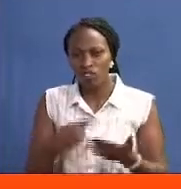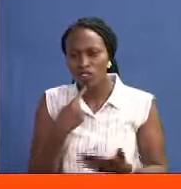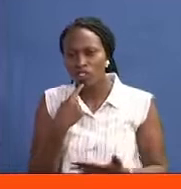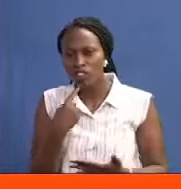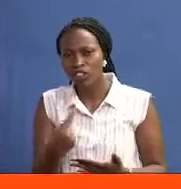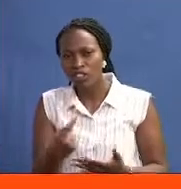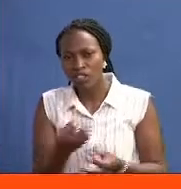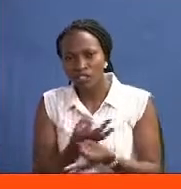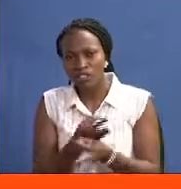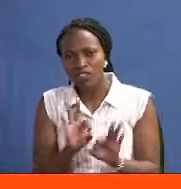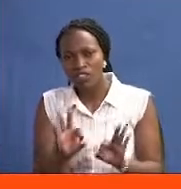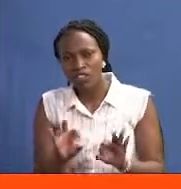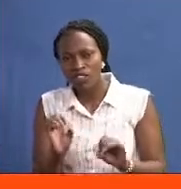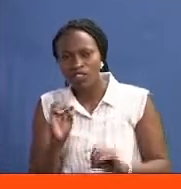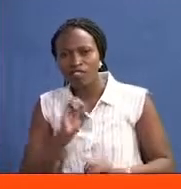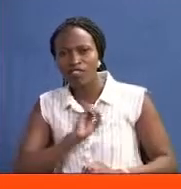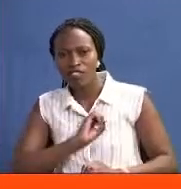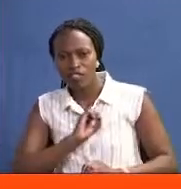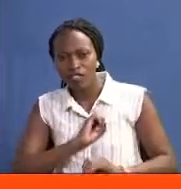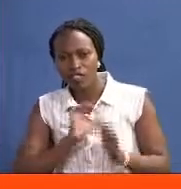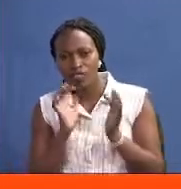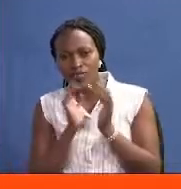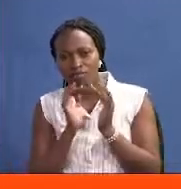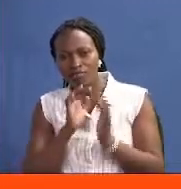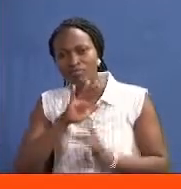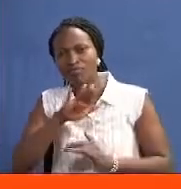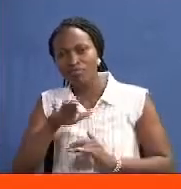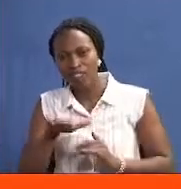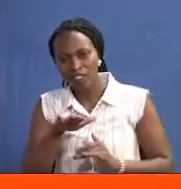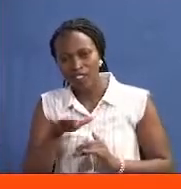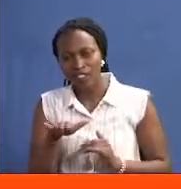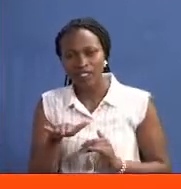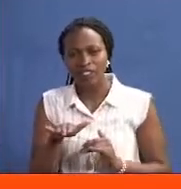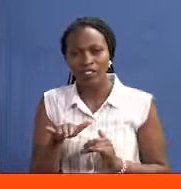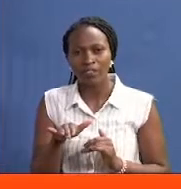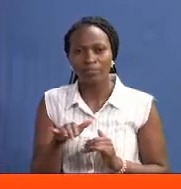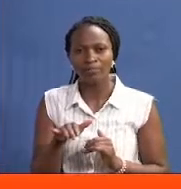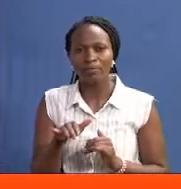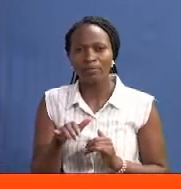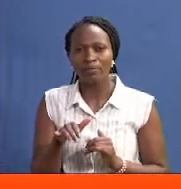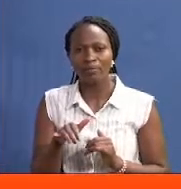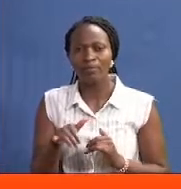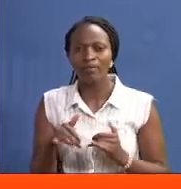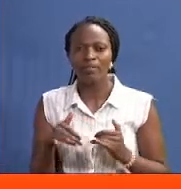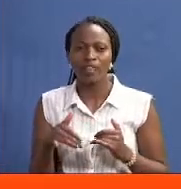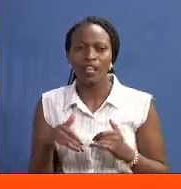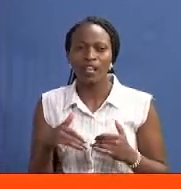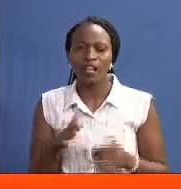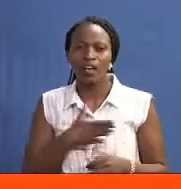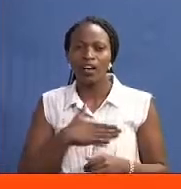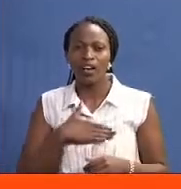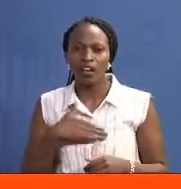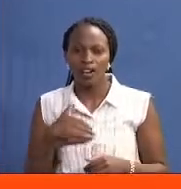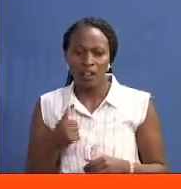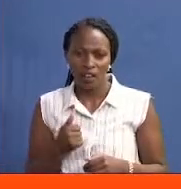of owning media platforms, so to speak, social media platforms, and the very subjective